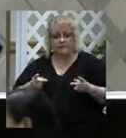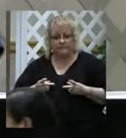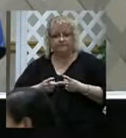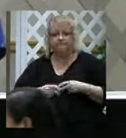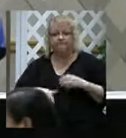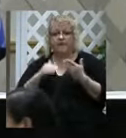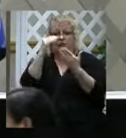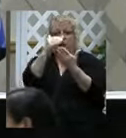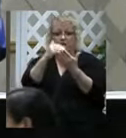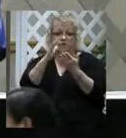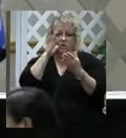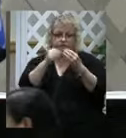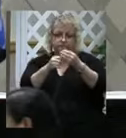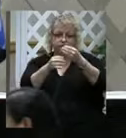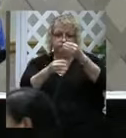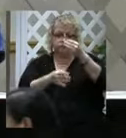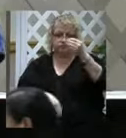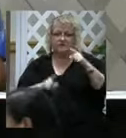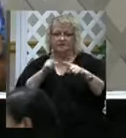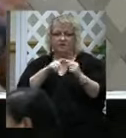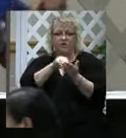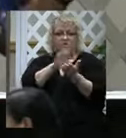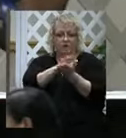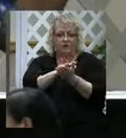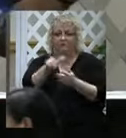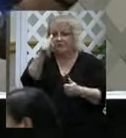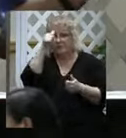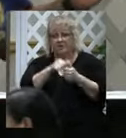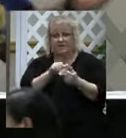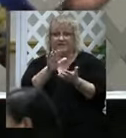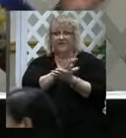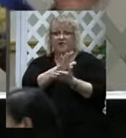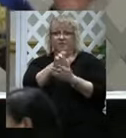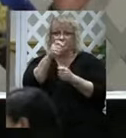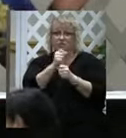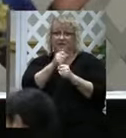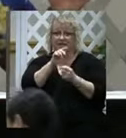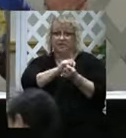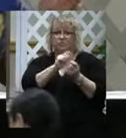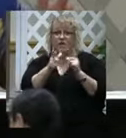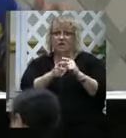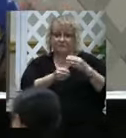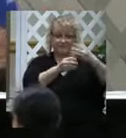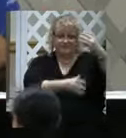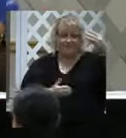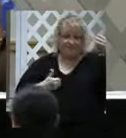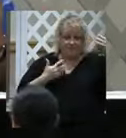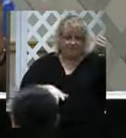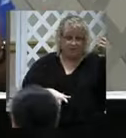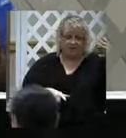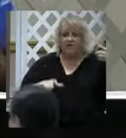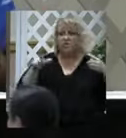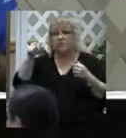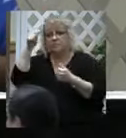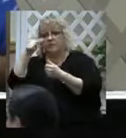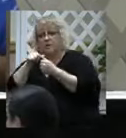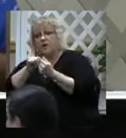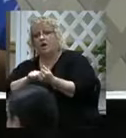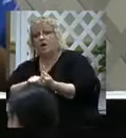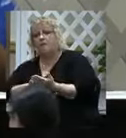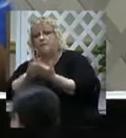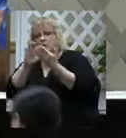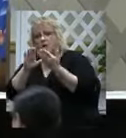is going to grow of all these vital documents. So from that long list of vital documents you created, and then you have your approach, which is, you know,